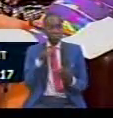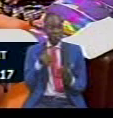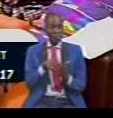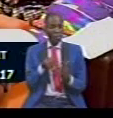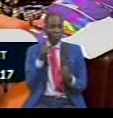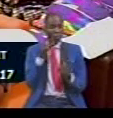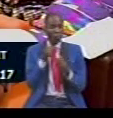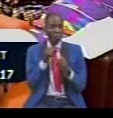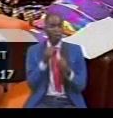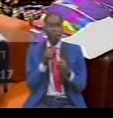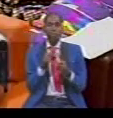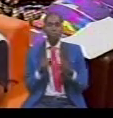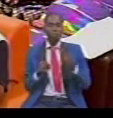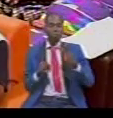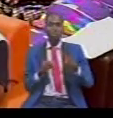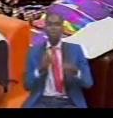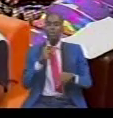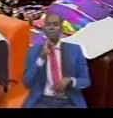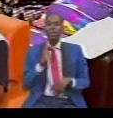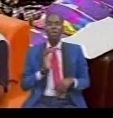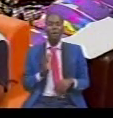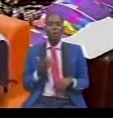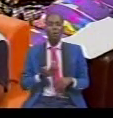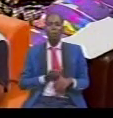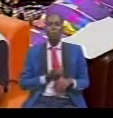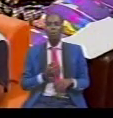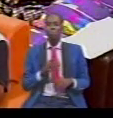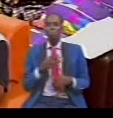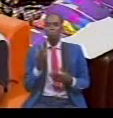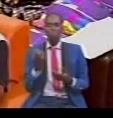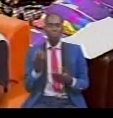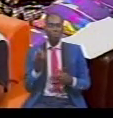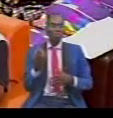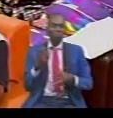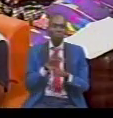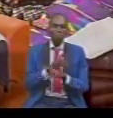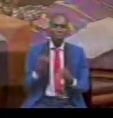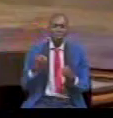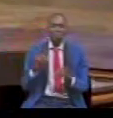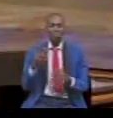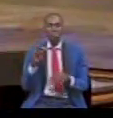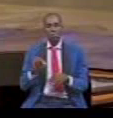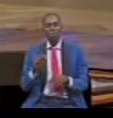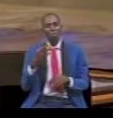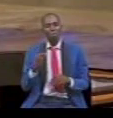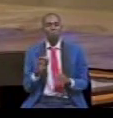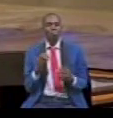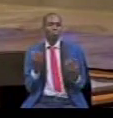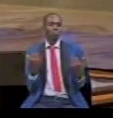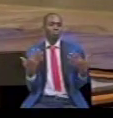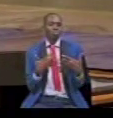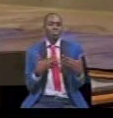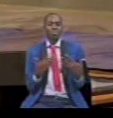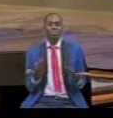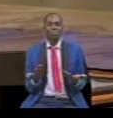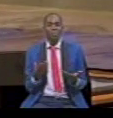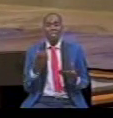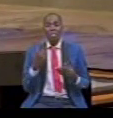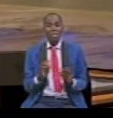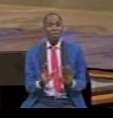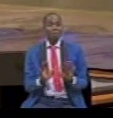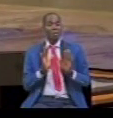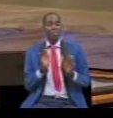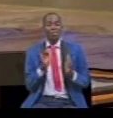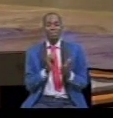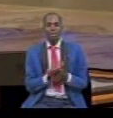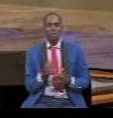our causeless panic. The panic that ought not to be. The fear that